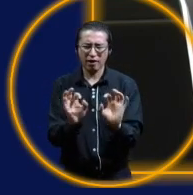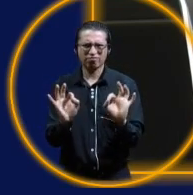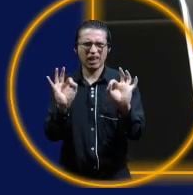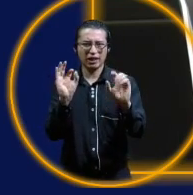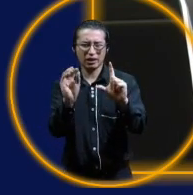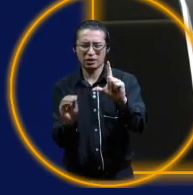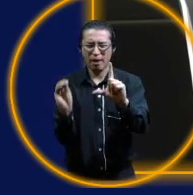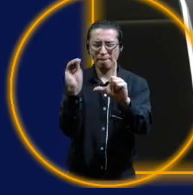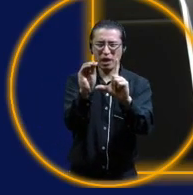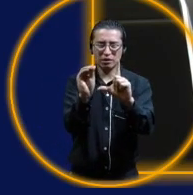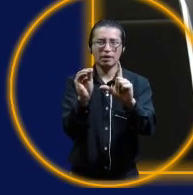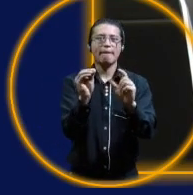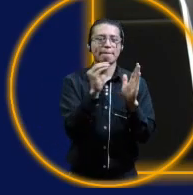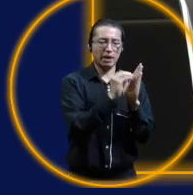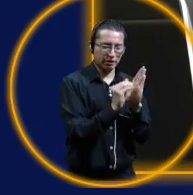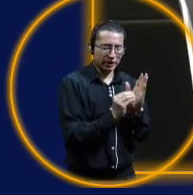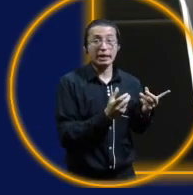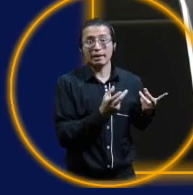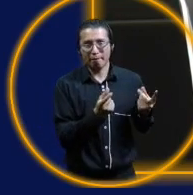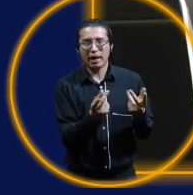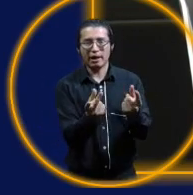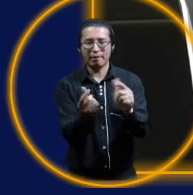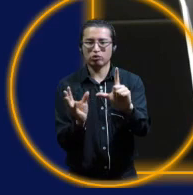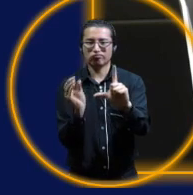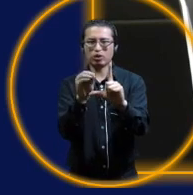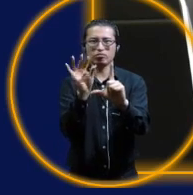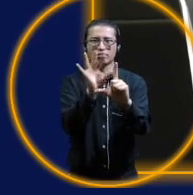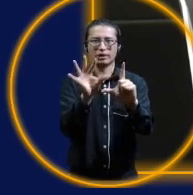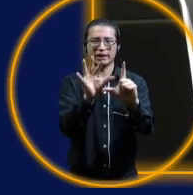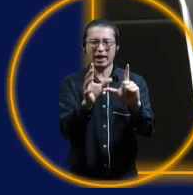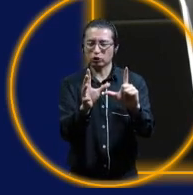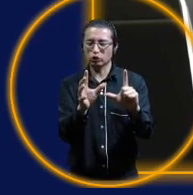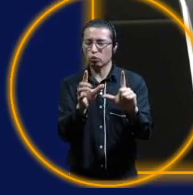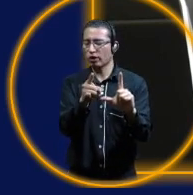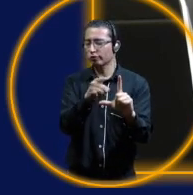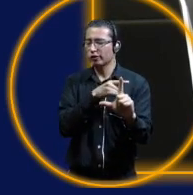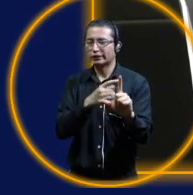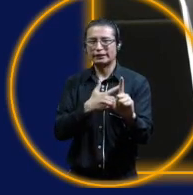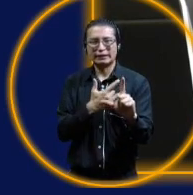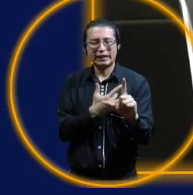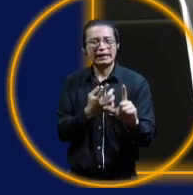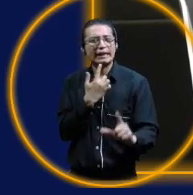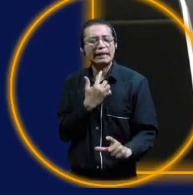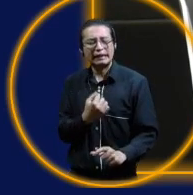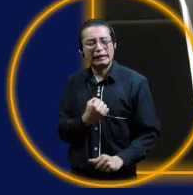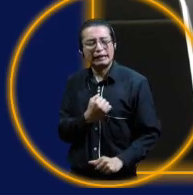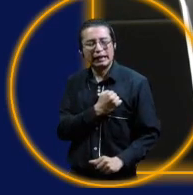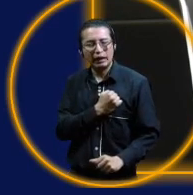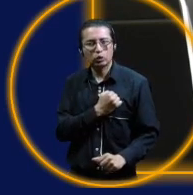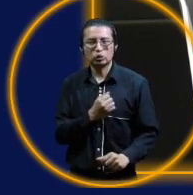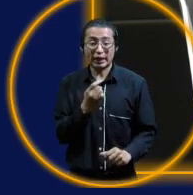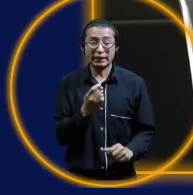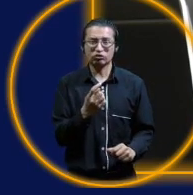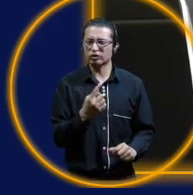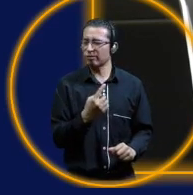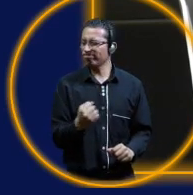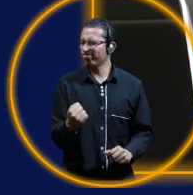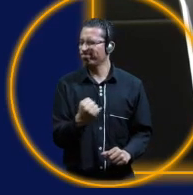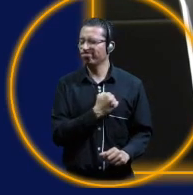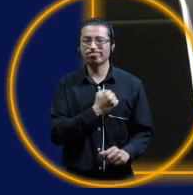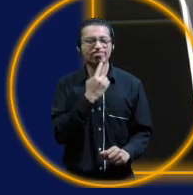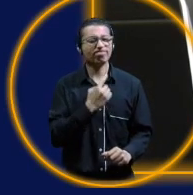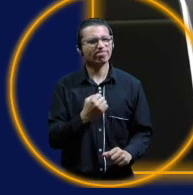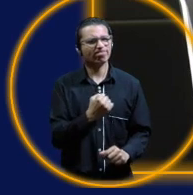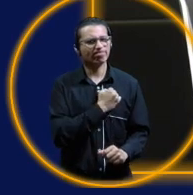become a source of passion. And once you have passion, it's so easy